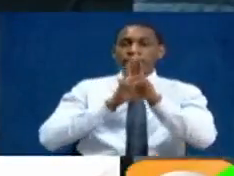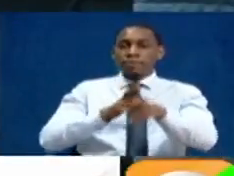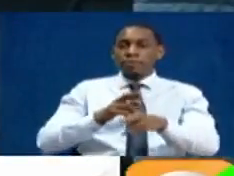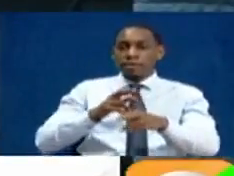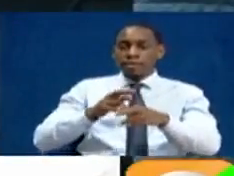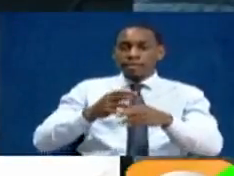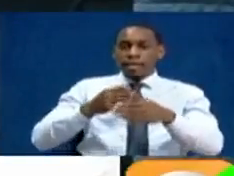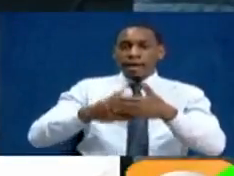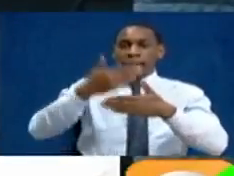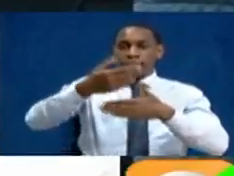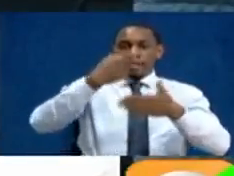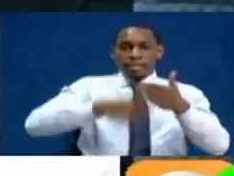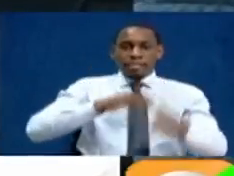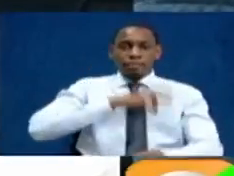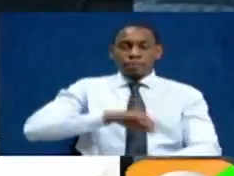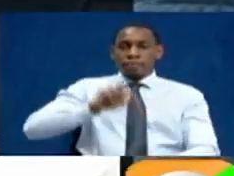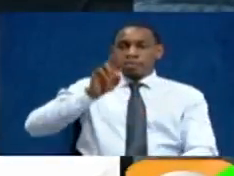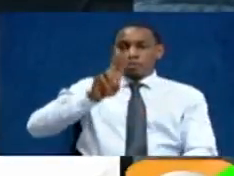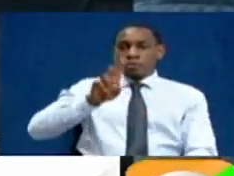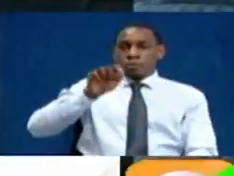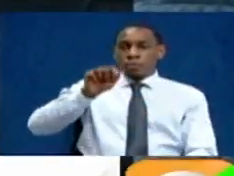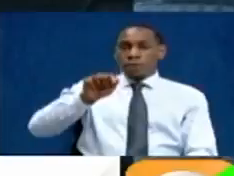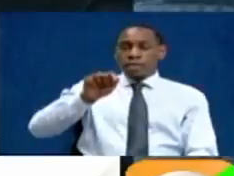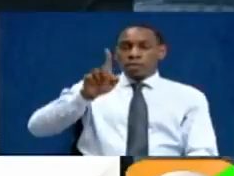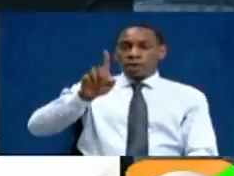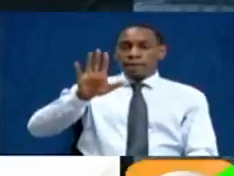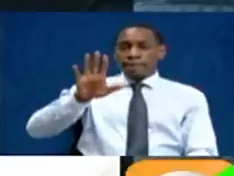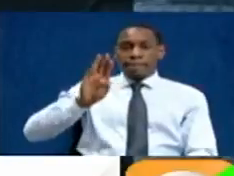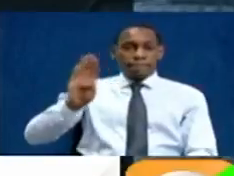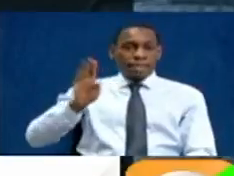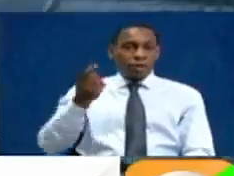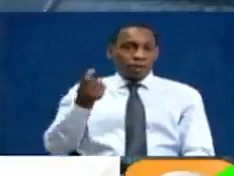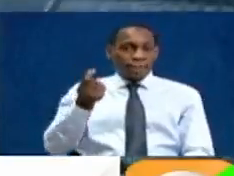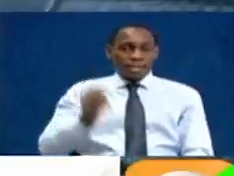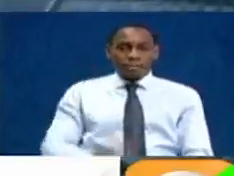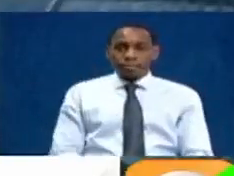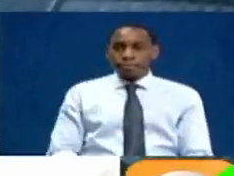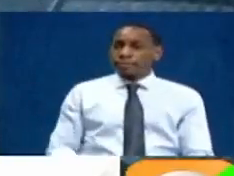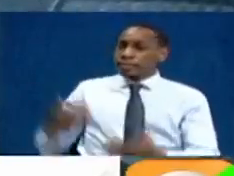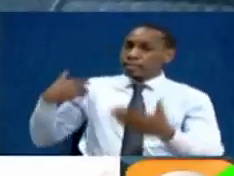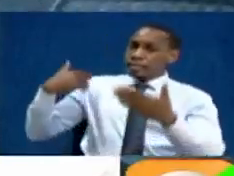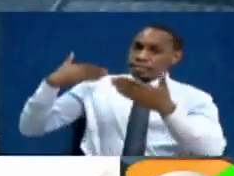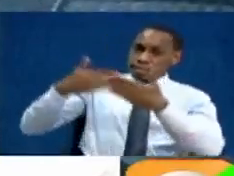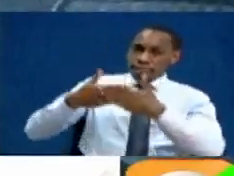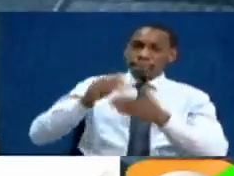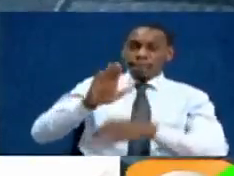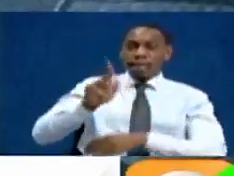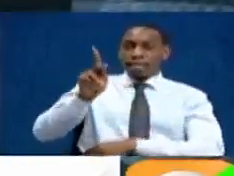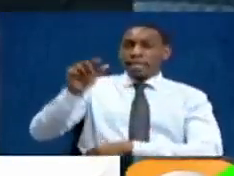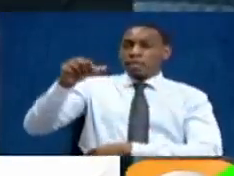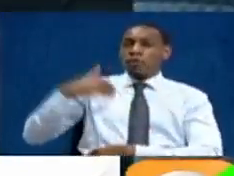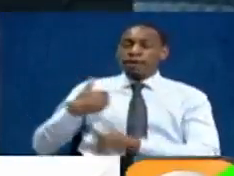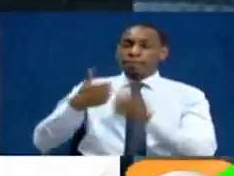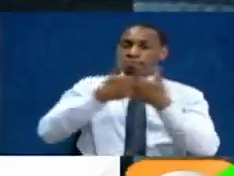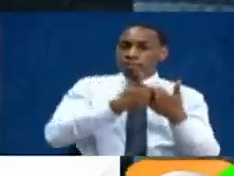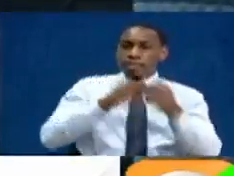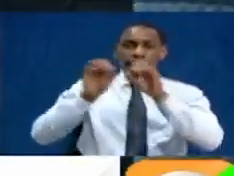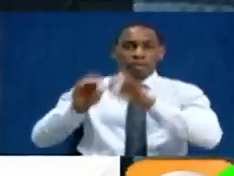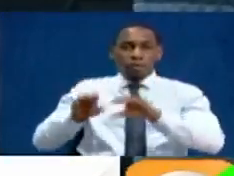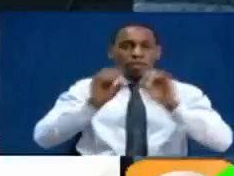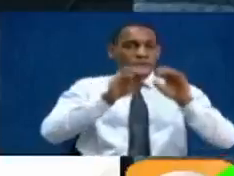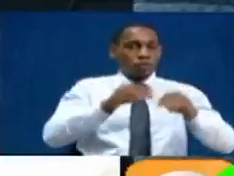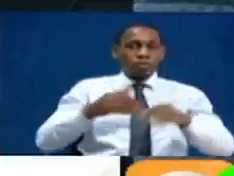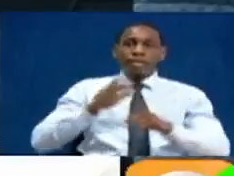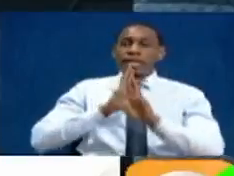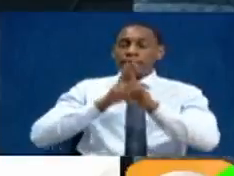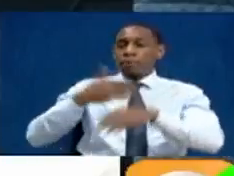a pre-tax profit of 2.15 billion shillings. Since then, KQ has struggled with a loss-making